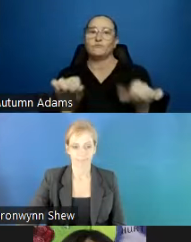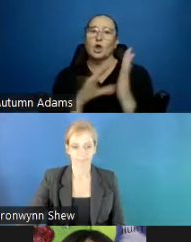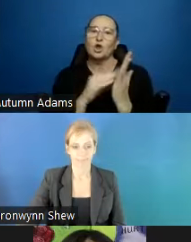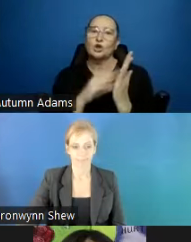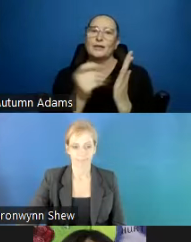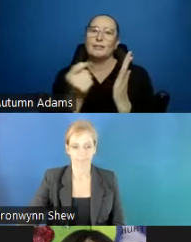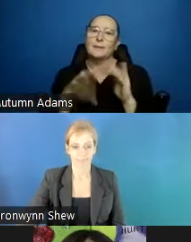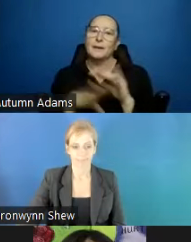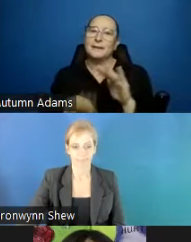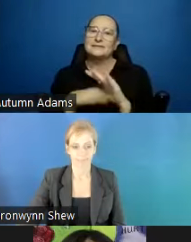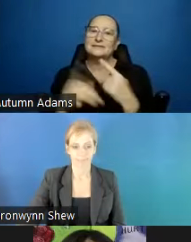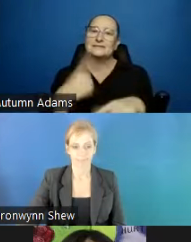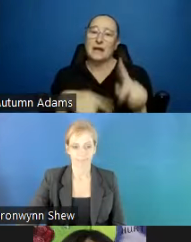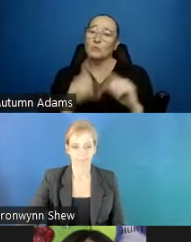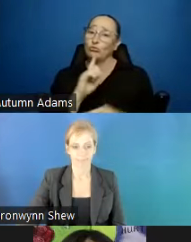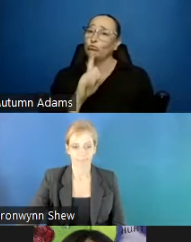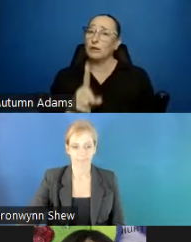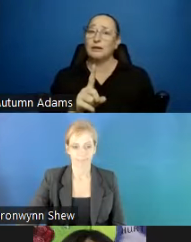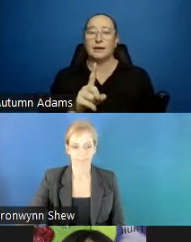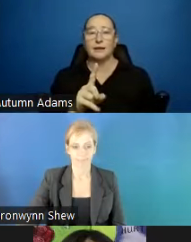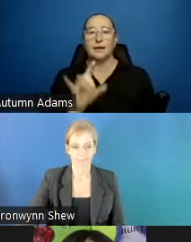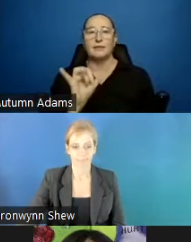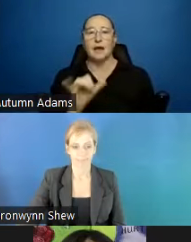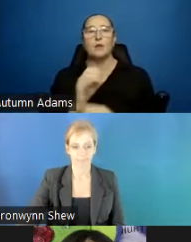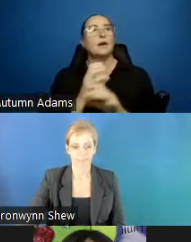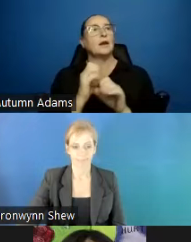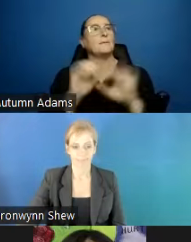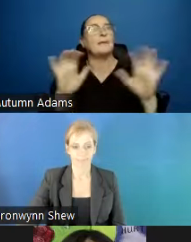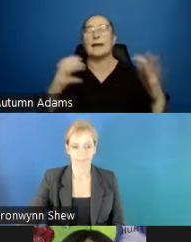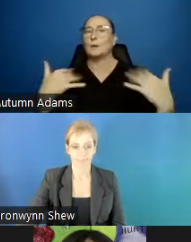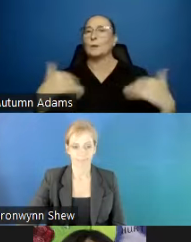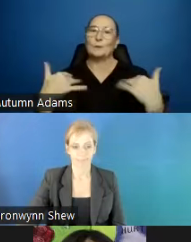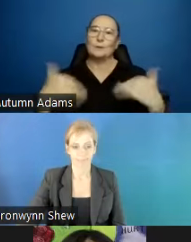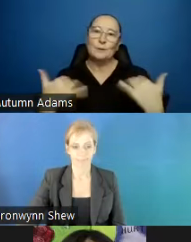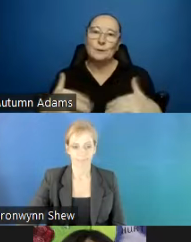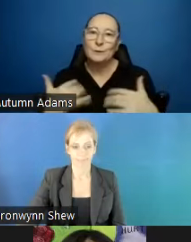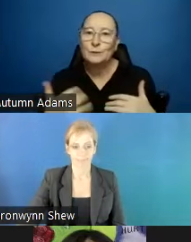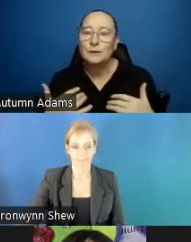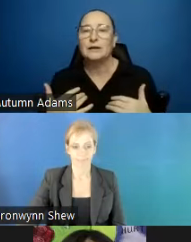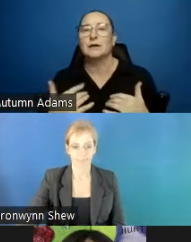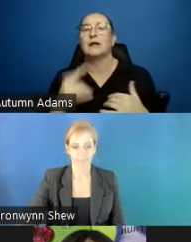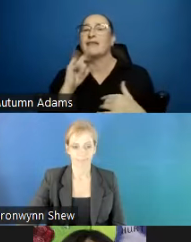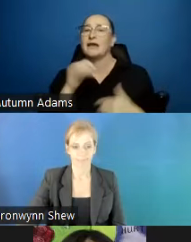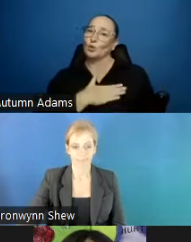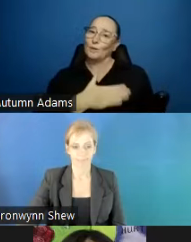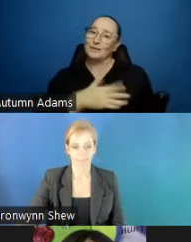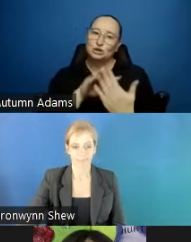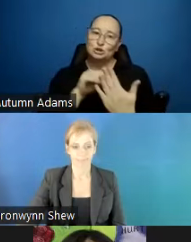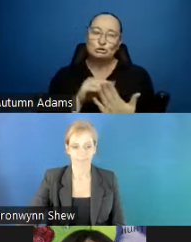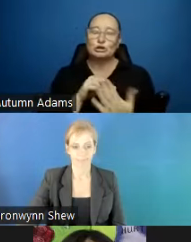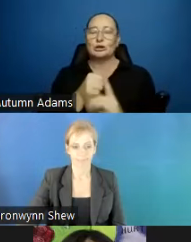difference to deaf survivors. The fact that you're willing to learn on your own time to learn a couple of signs would be amazing.